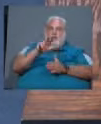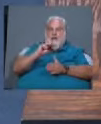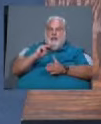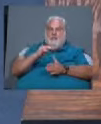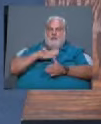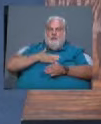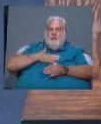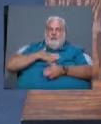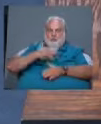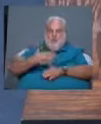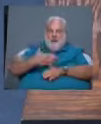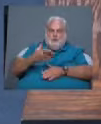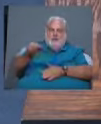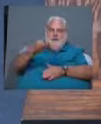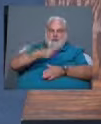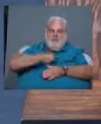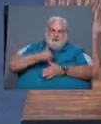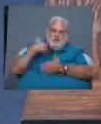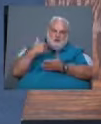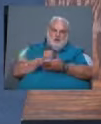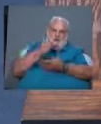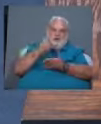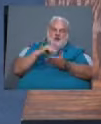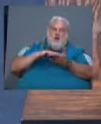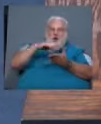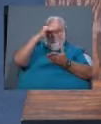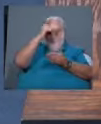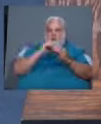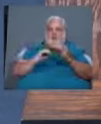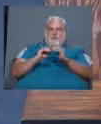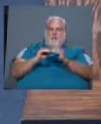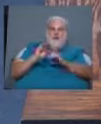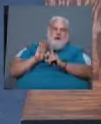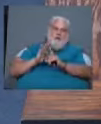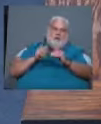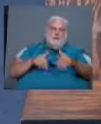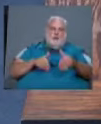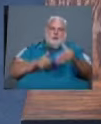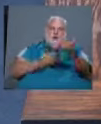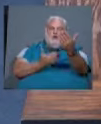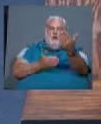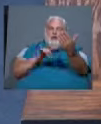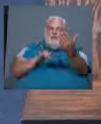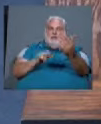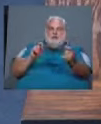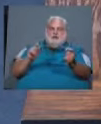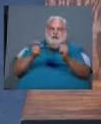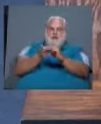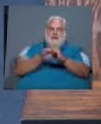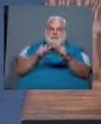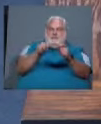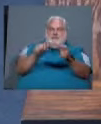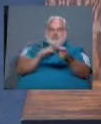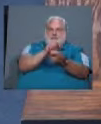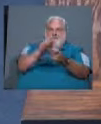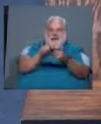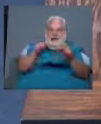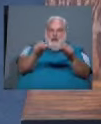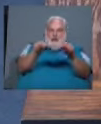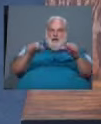being willing to give us a chance to learn about their proposal that will change sections of our land and our